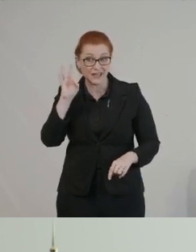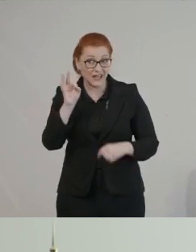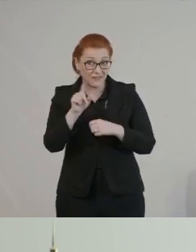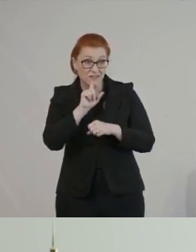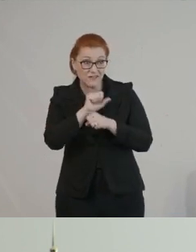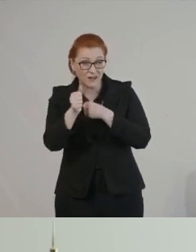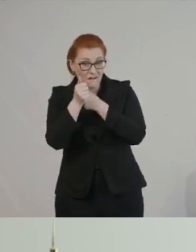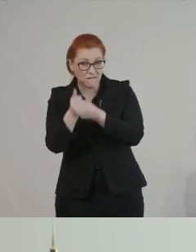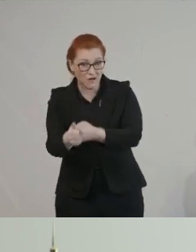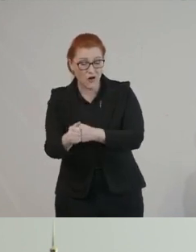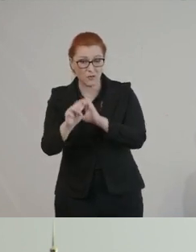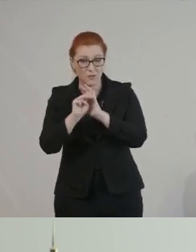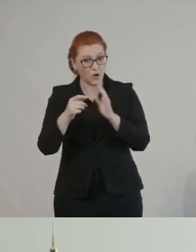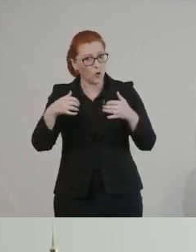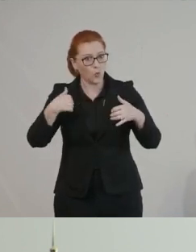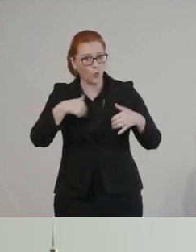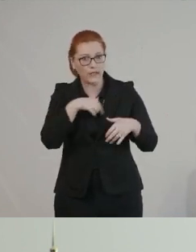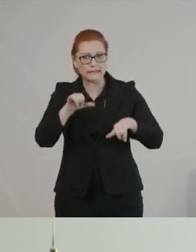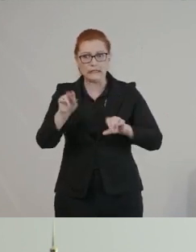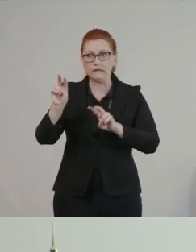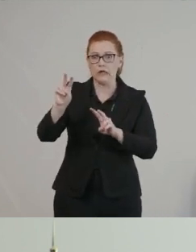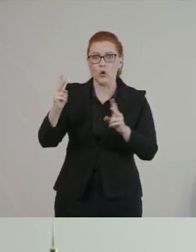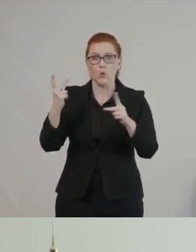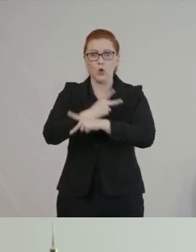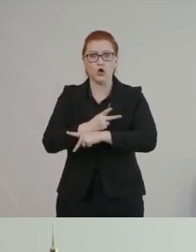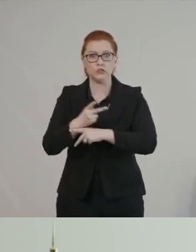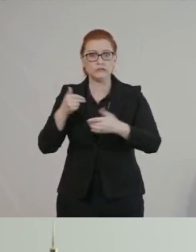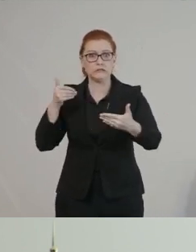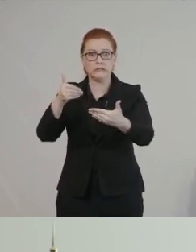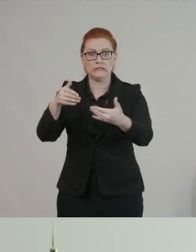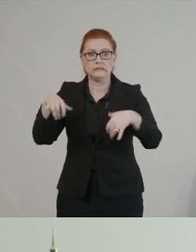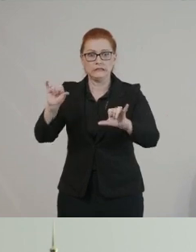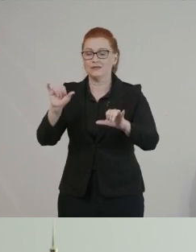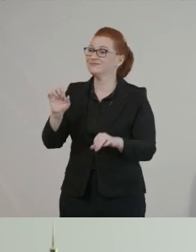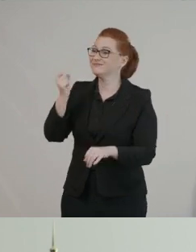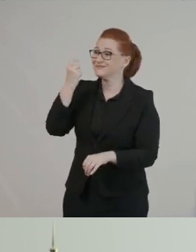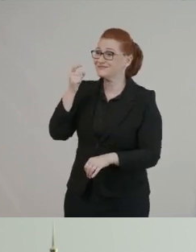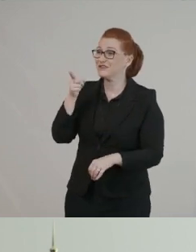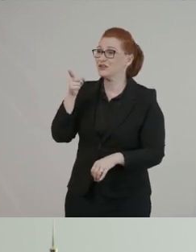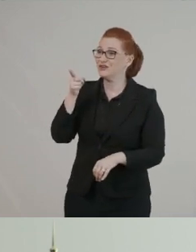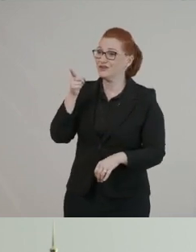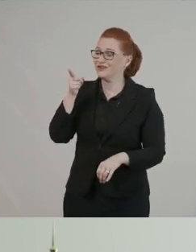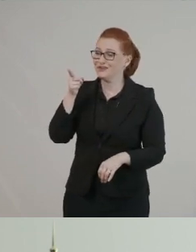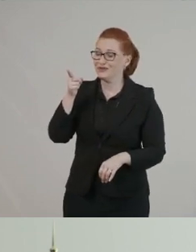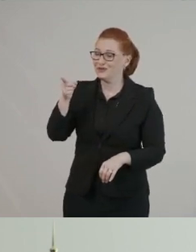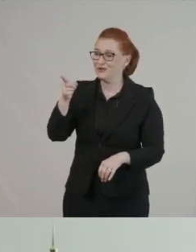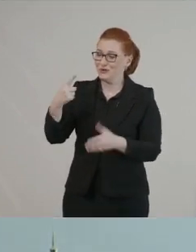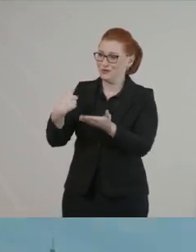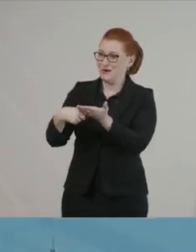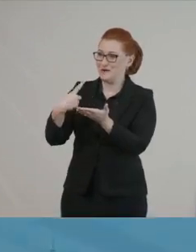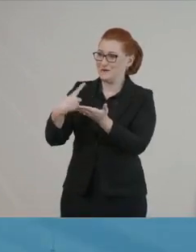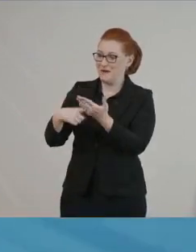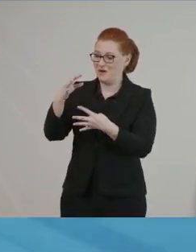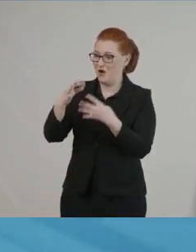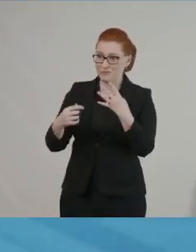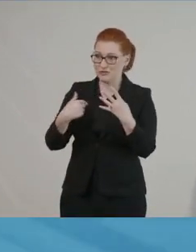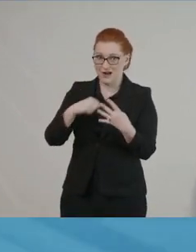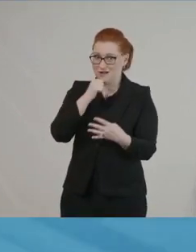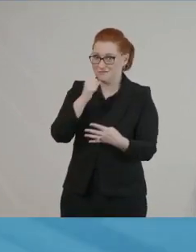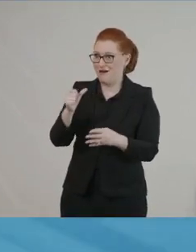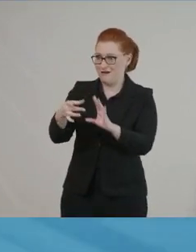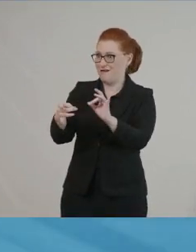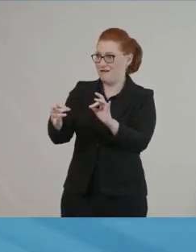we haven't hit the peak? So Howie, I just want to say, you're presenting choices to me that I haven't laid out to you. I've put out